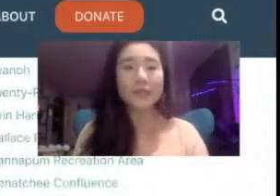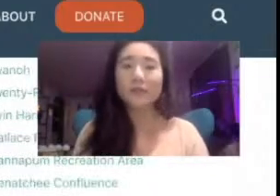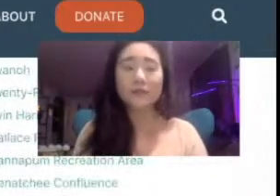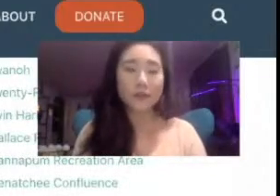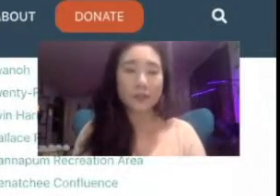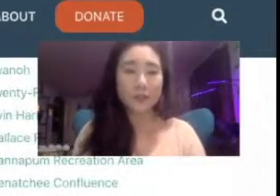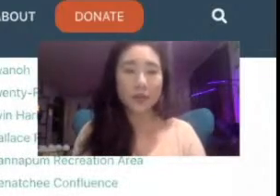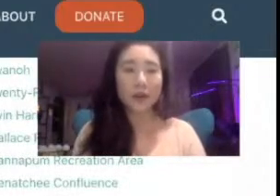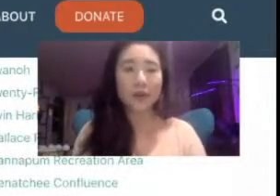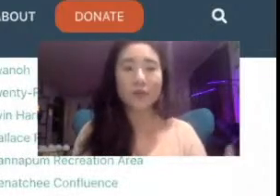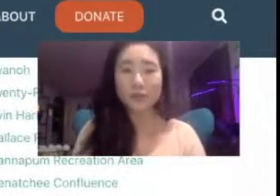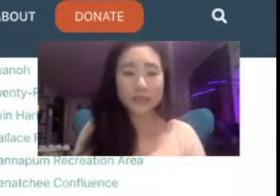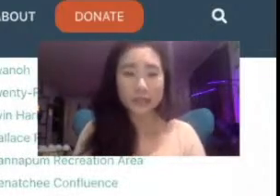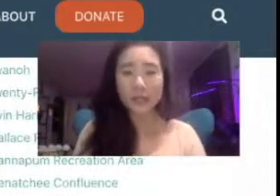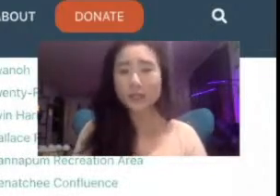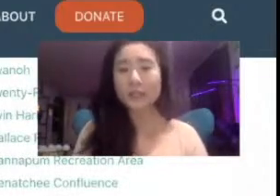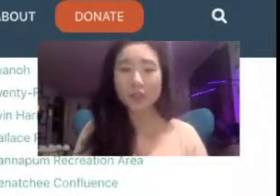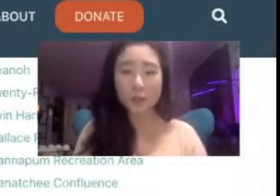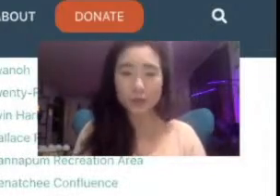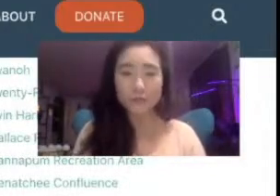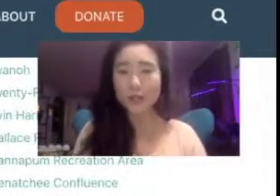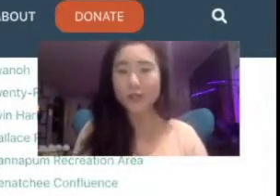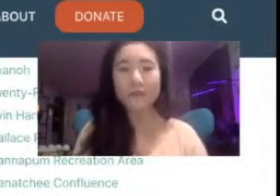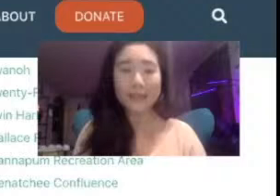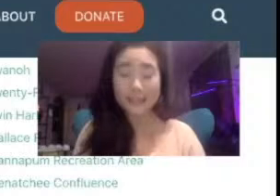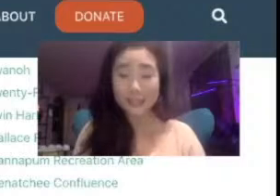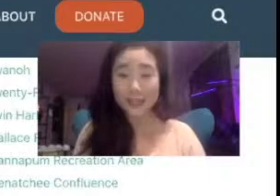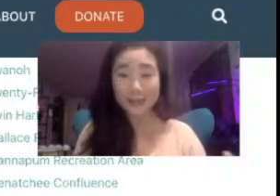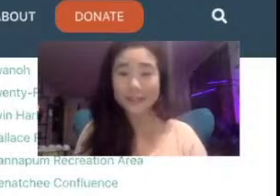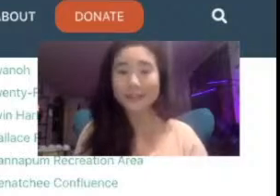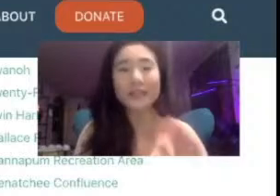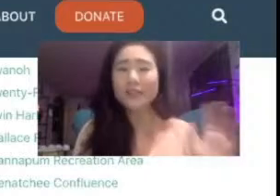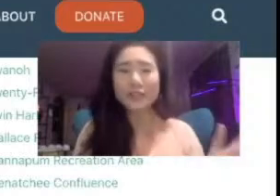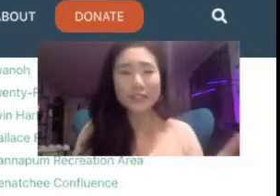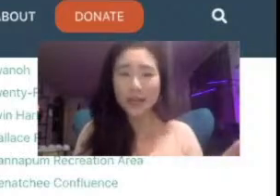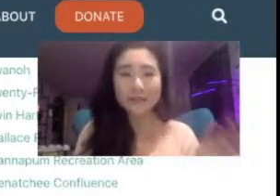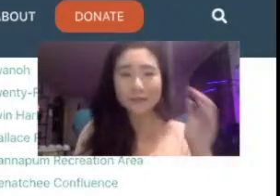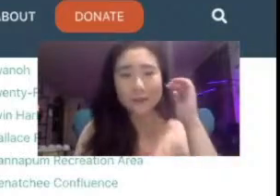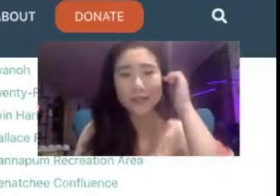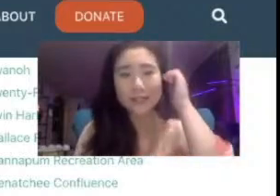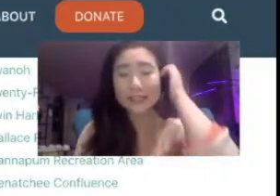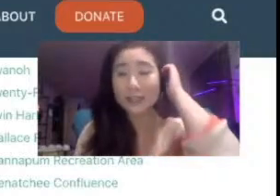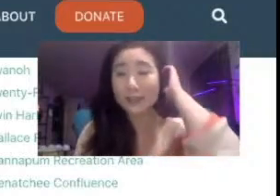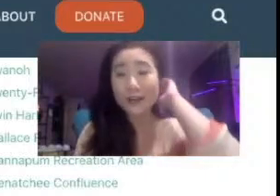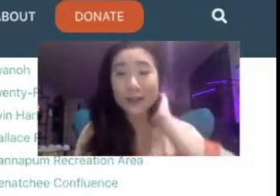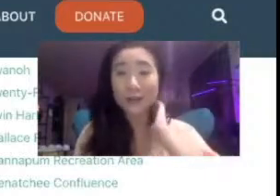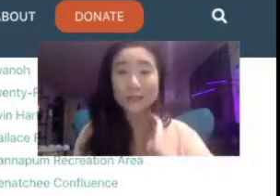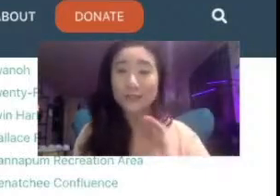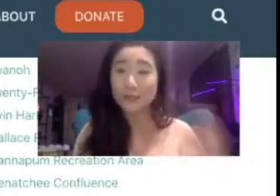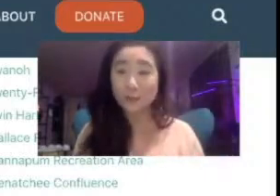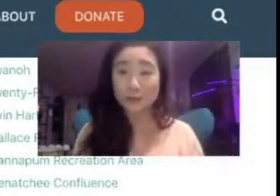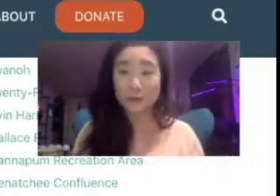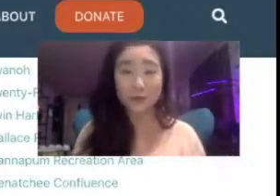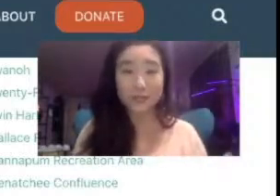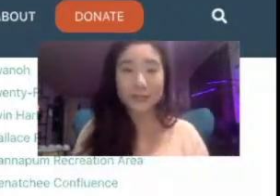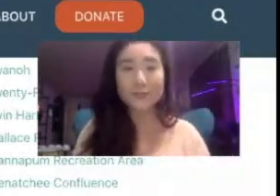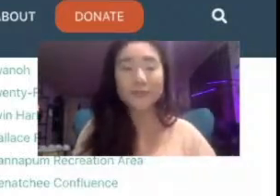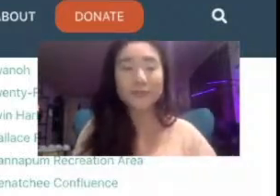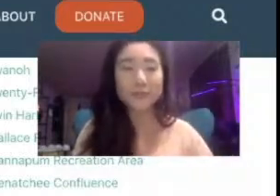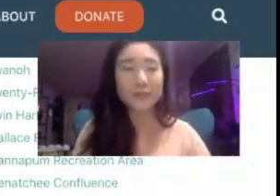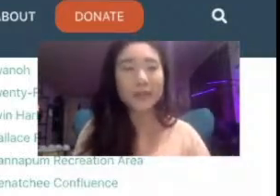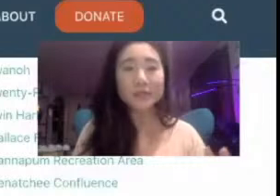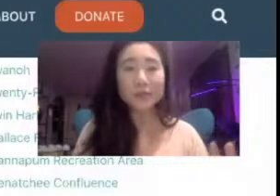resource. We've also got our retreat centers, interpretive centers, vacation houses, just a lot of different places that you have the option to explore